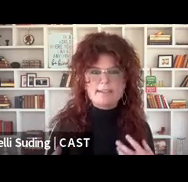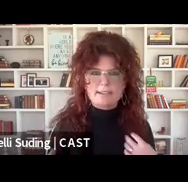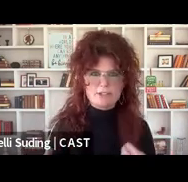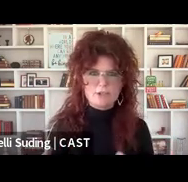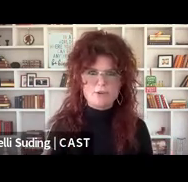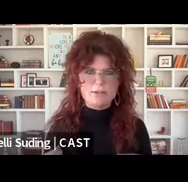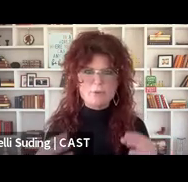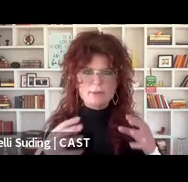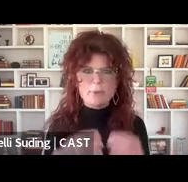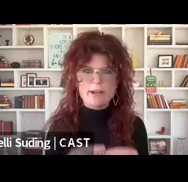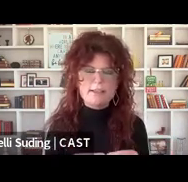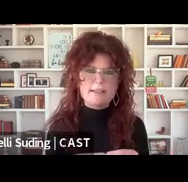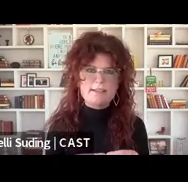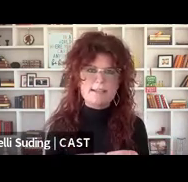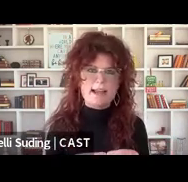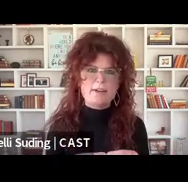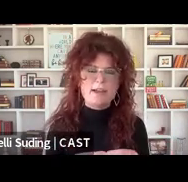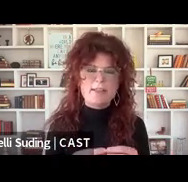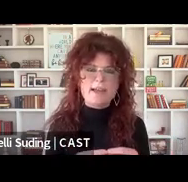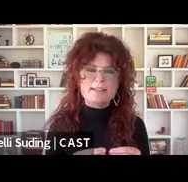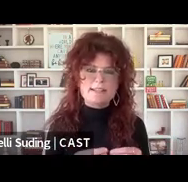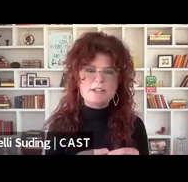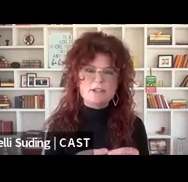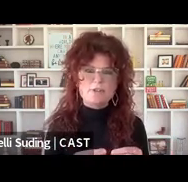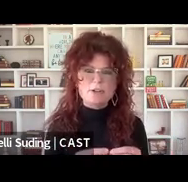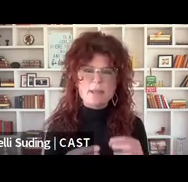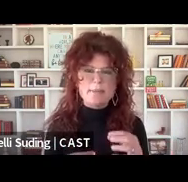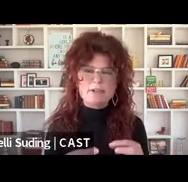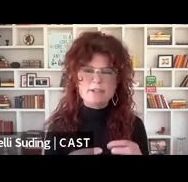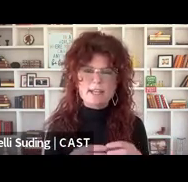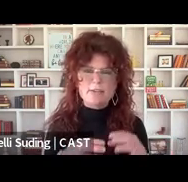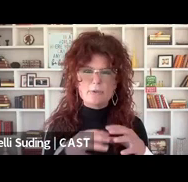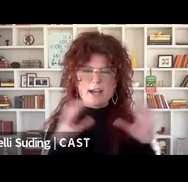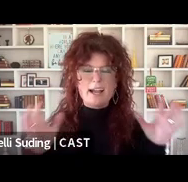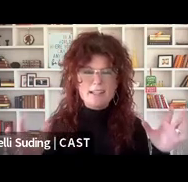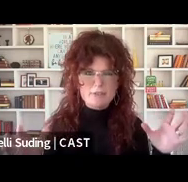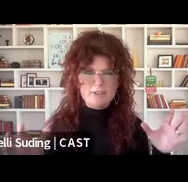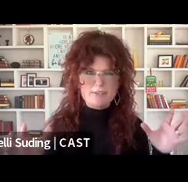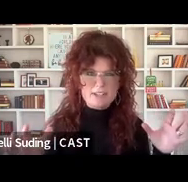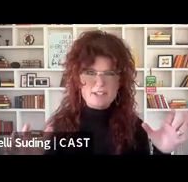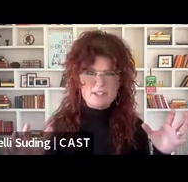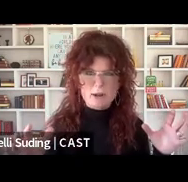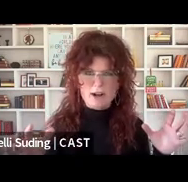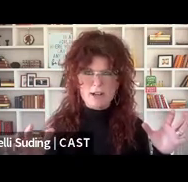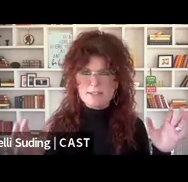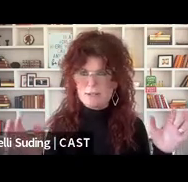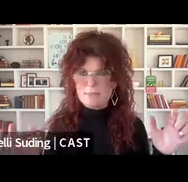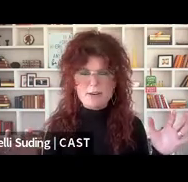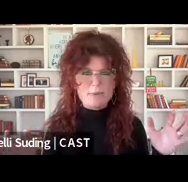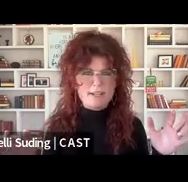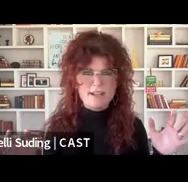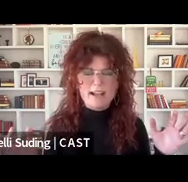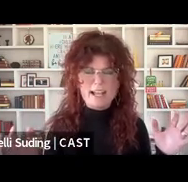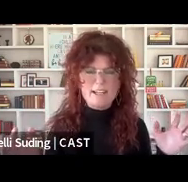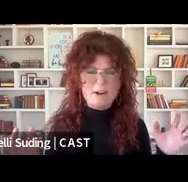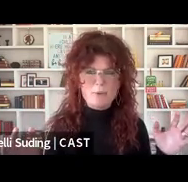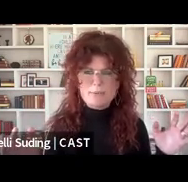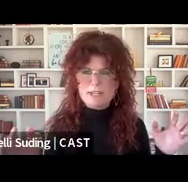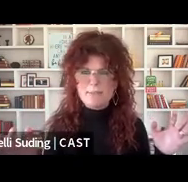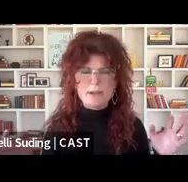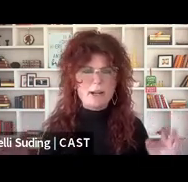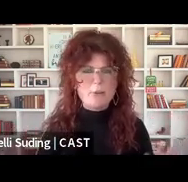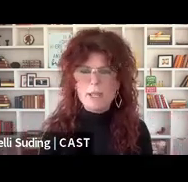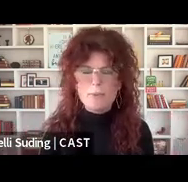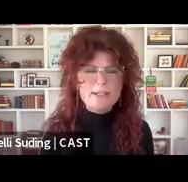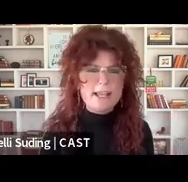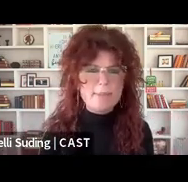you have access to, and really breaking things down that's easier for you to maybe understand on those high level definitions where sometimes I get on our